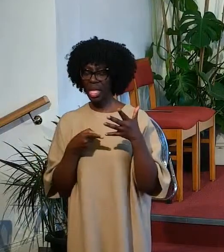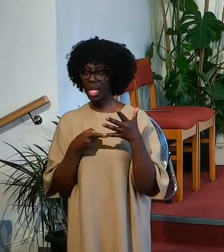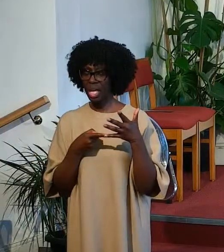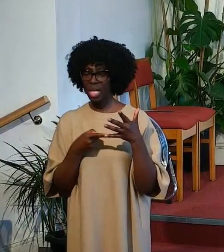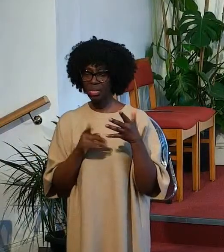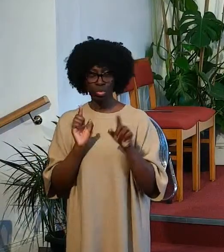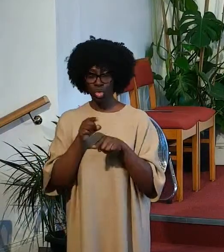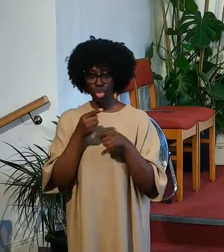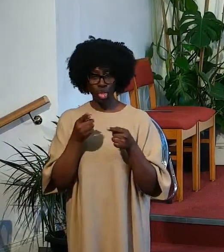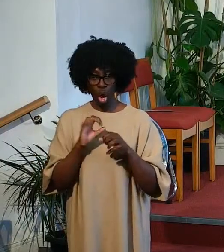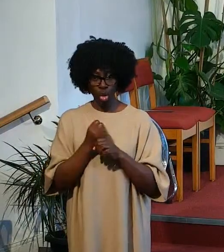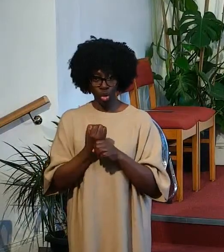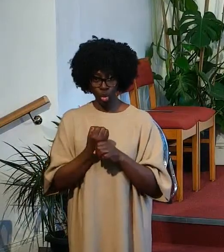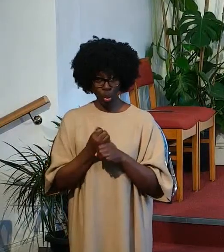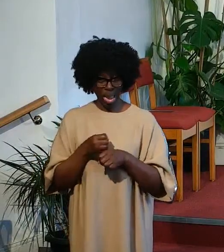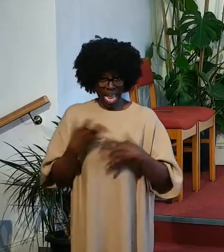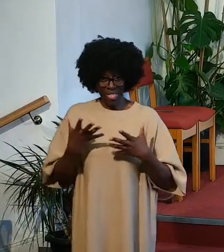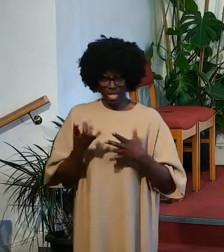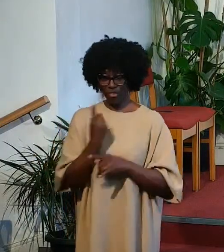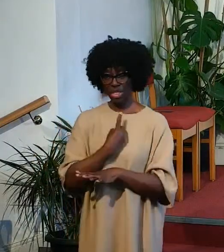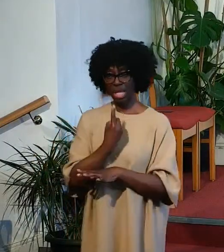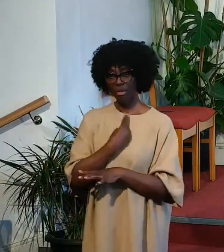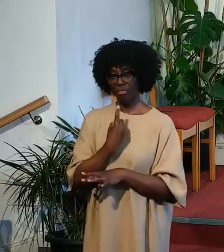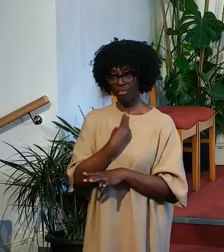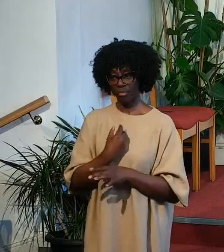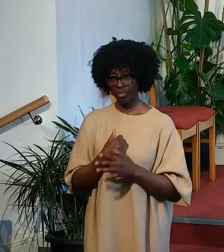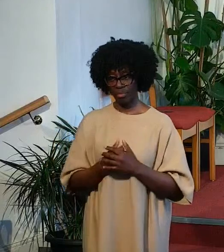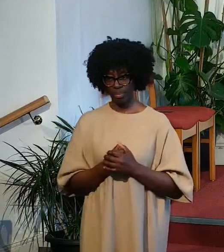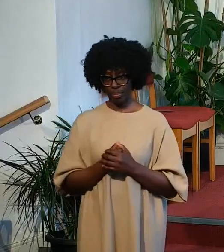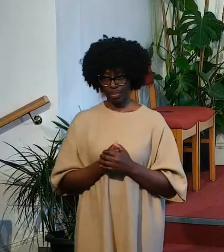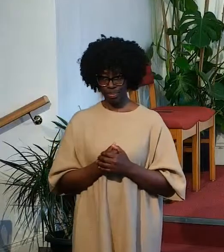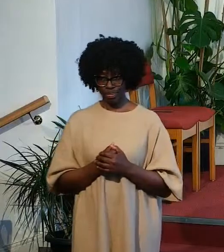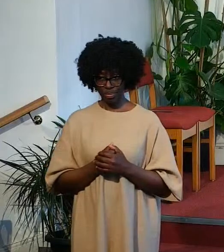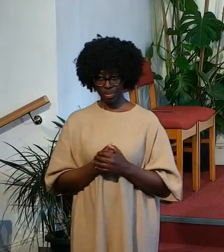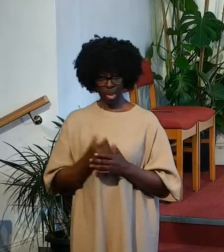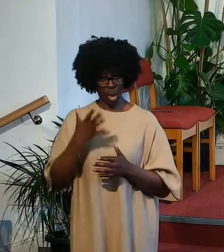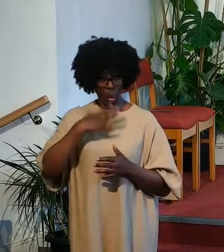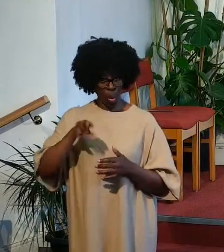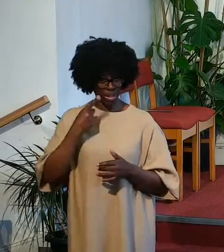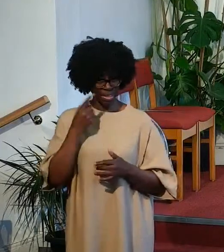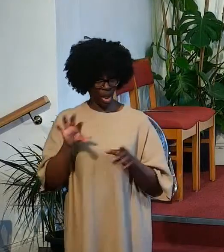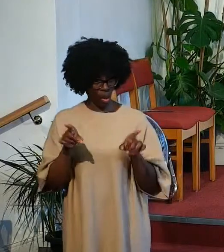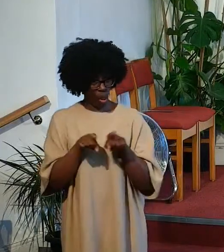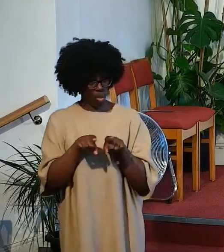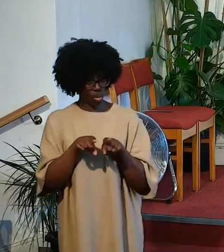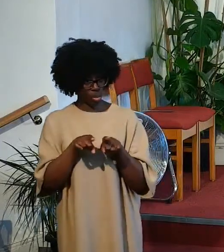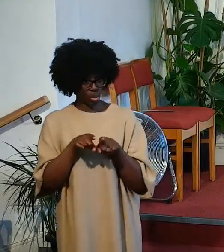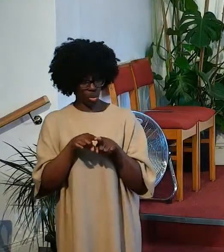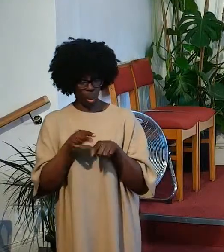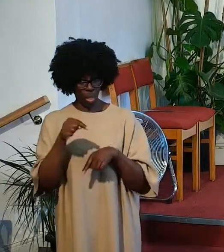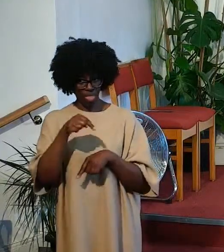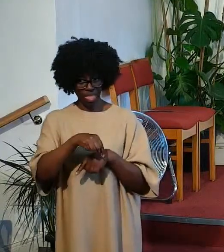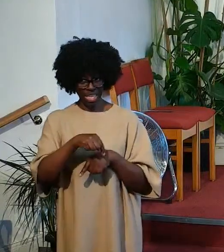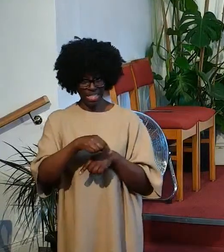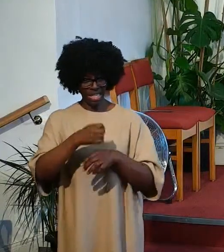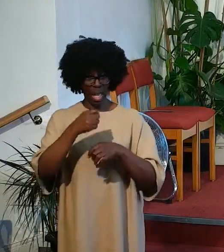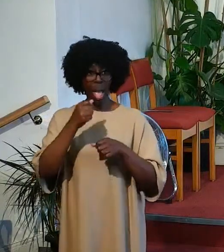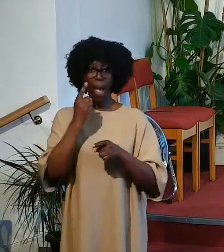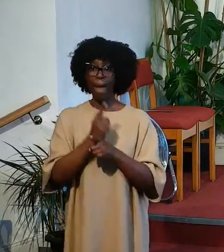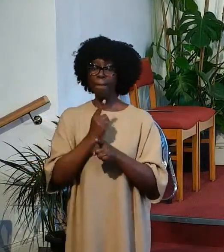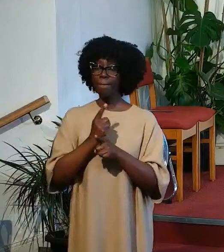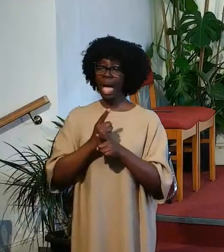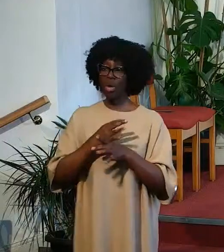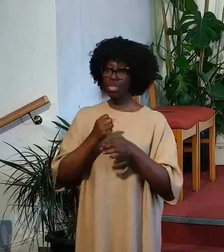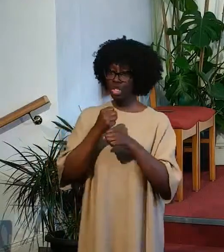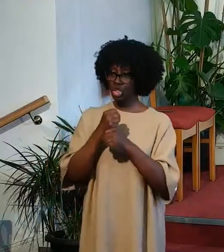she cannot do anything for herself. And I wanted to bring it in because I wanted to talk about the church, because I liked how